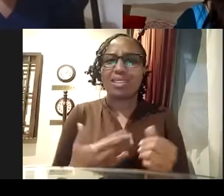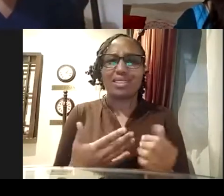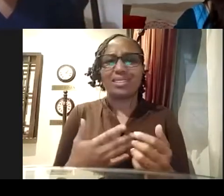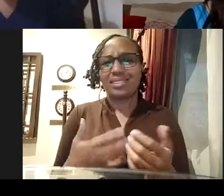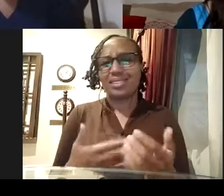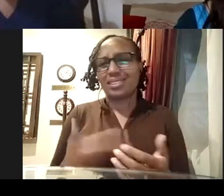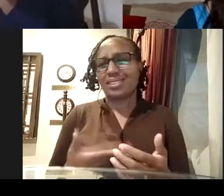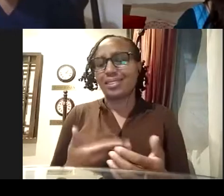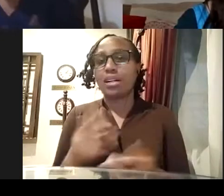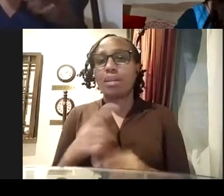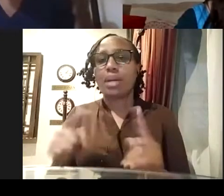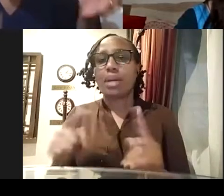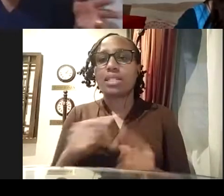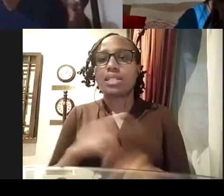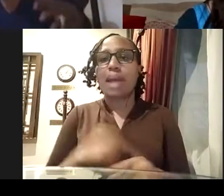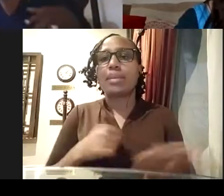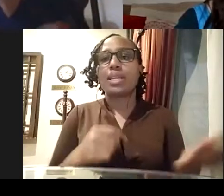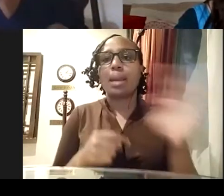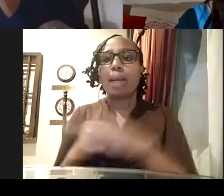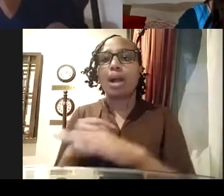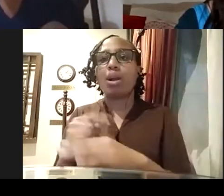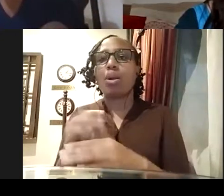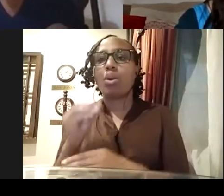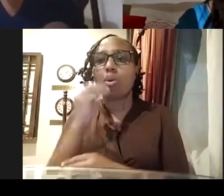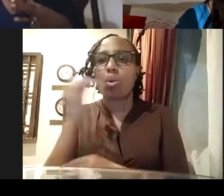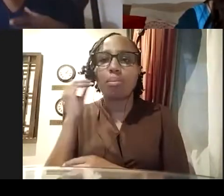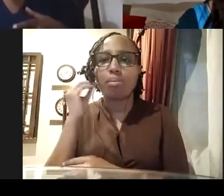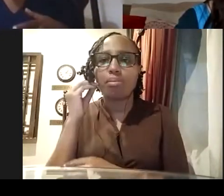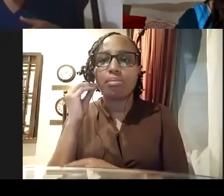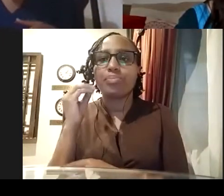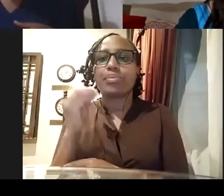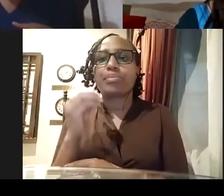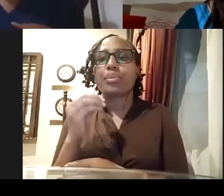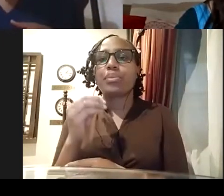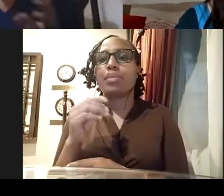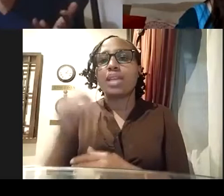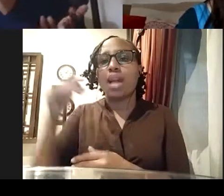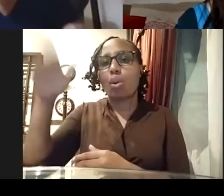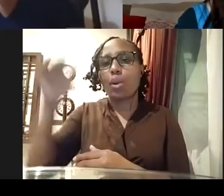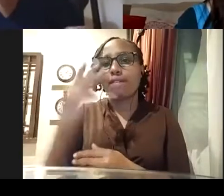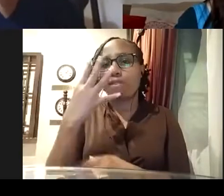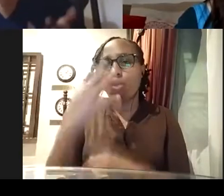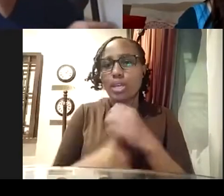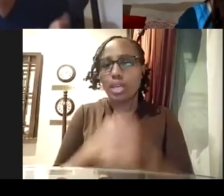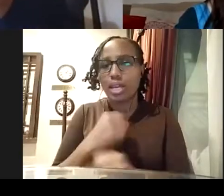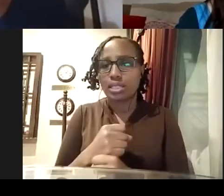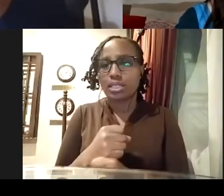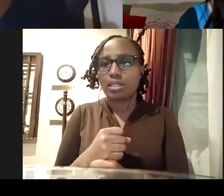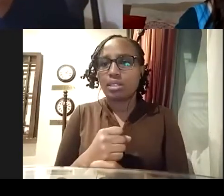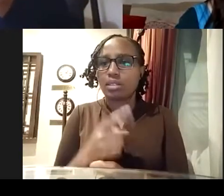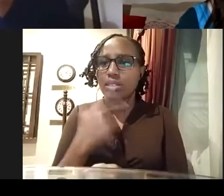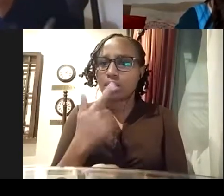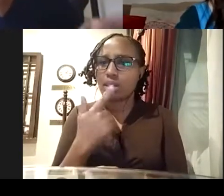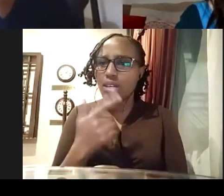came back home and I was doing the work and had kind of like settled back into Nairobi after being away for about 4 years, I'm like, oh my gosh, you're right. No one speaks